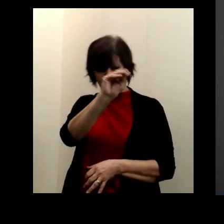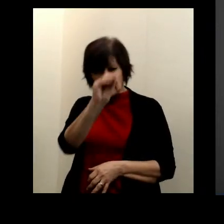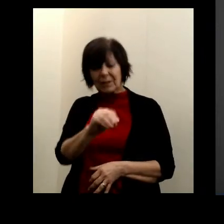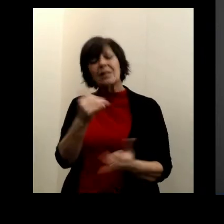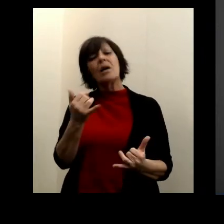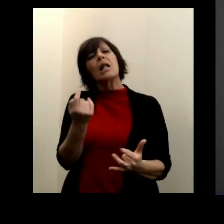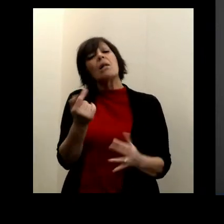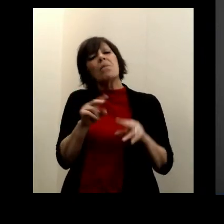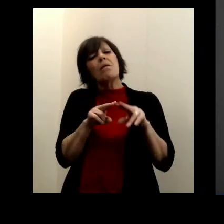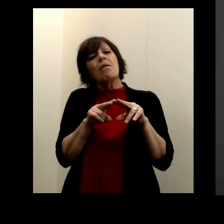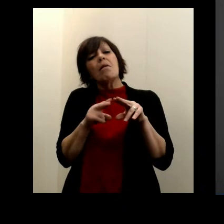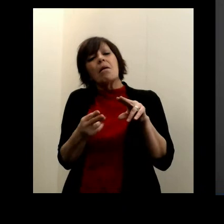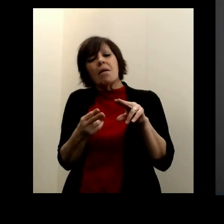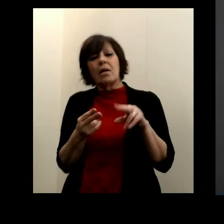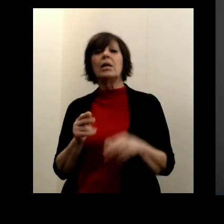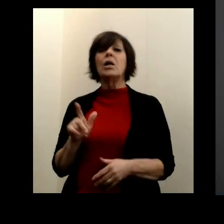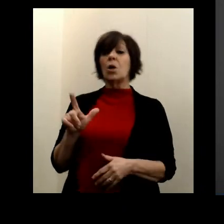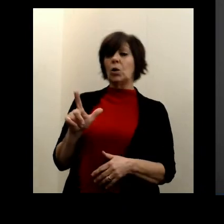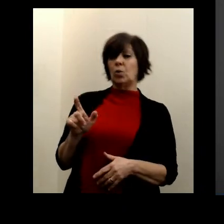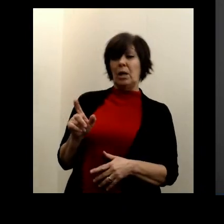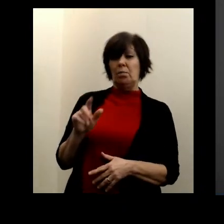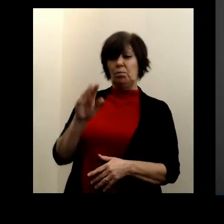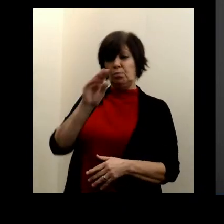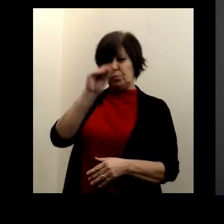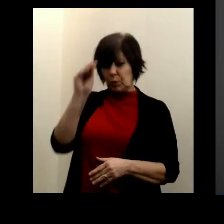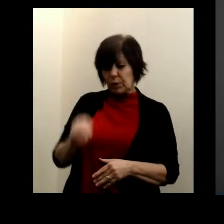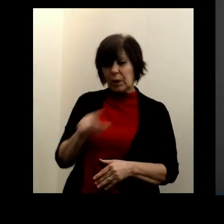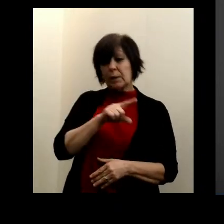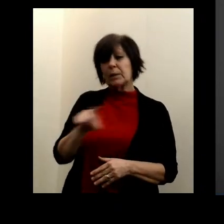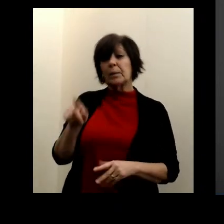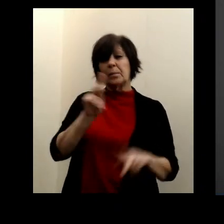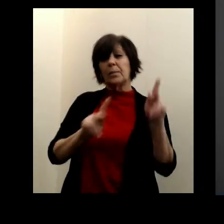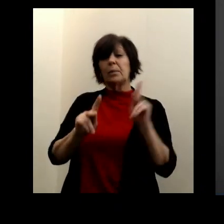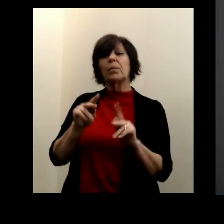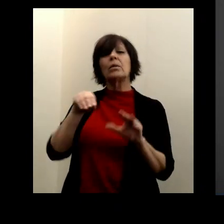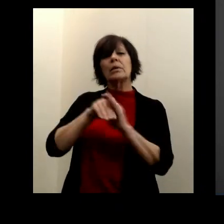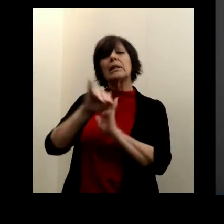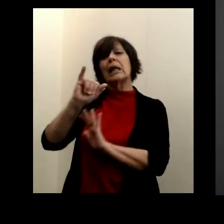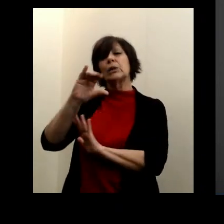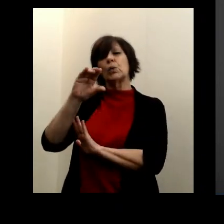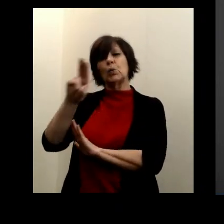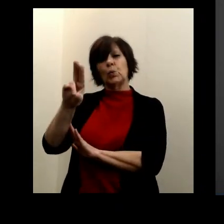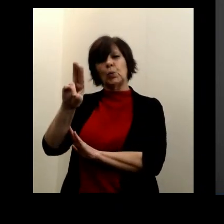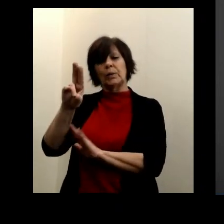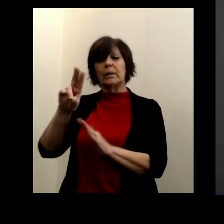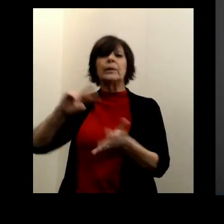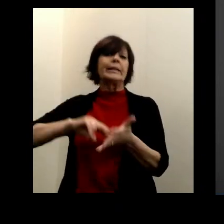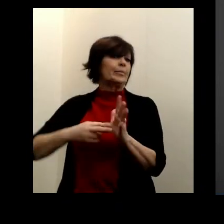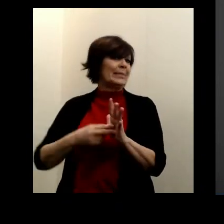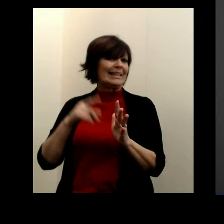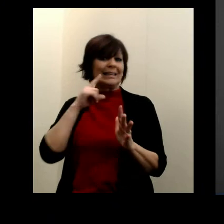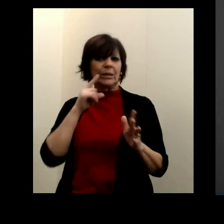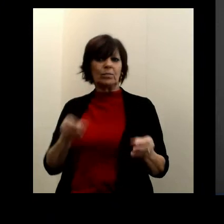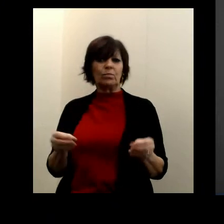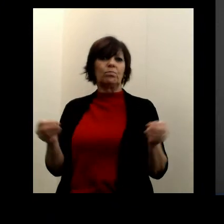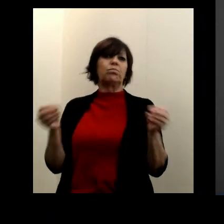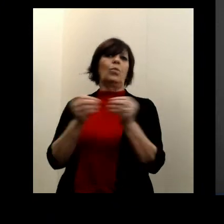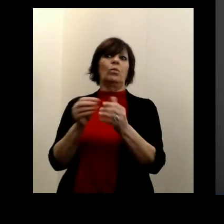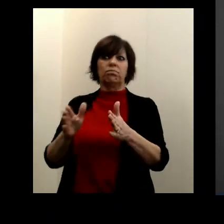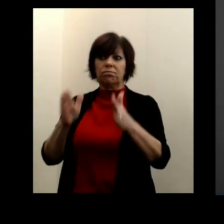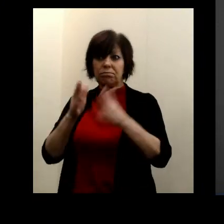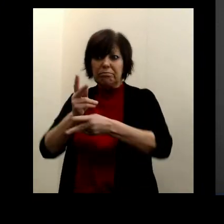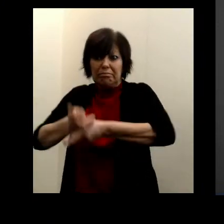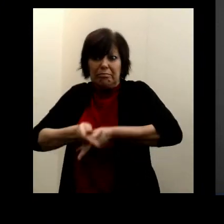bit. 21% of those hospitalized were in intensive care unit. That means they need a certain higher level of care, of